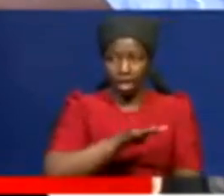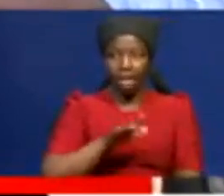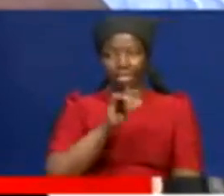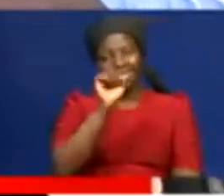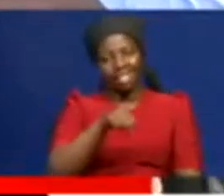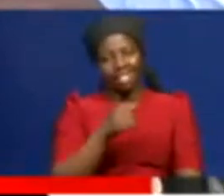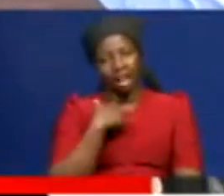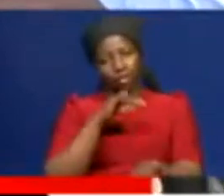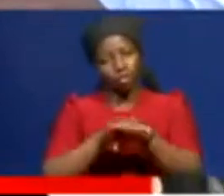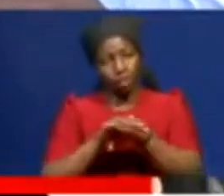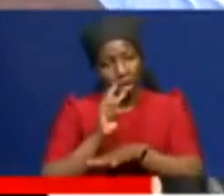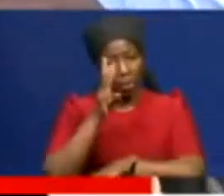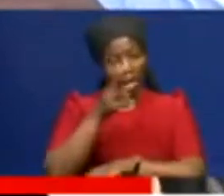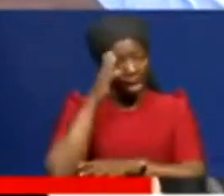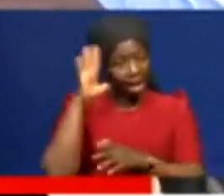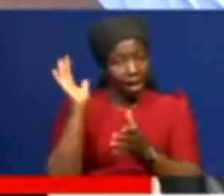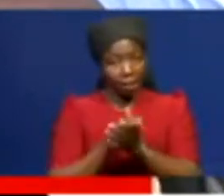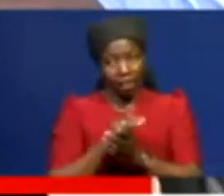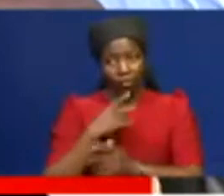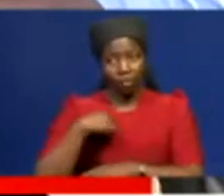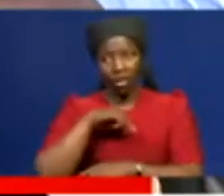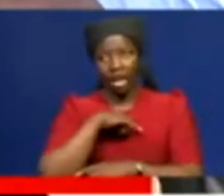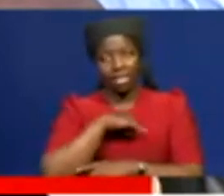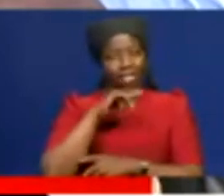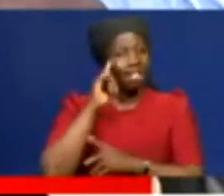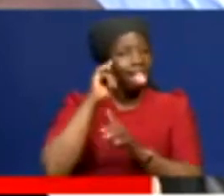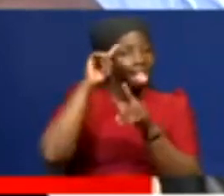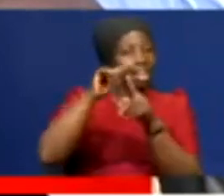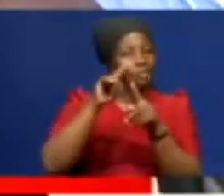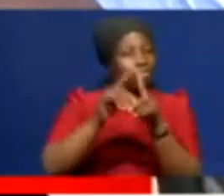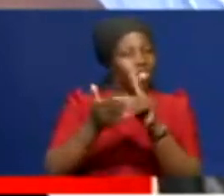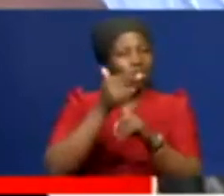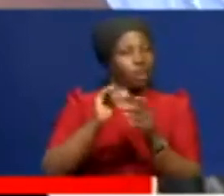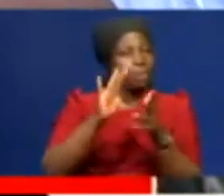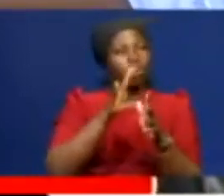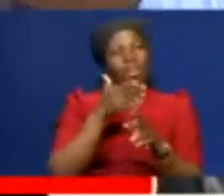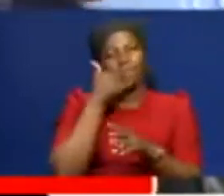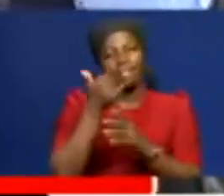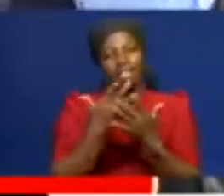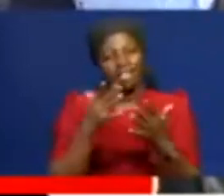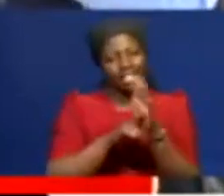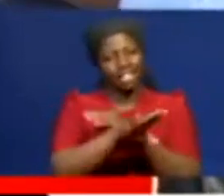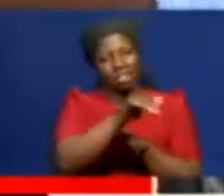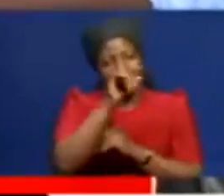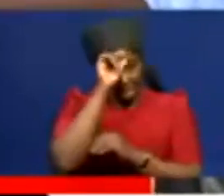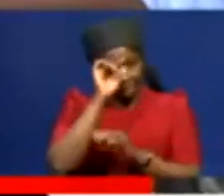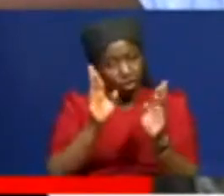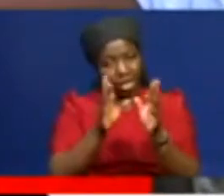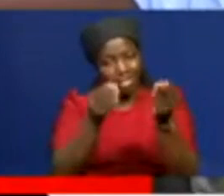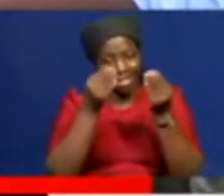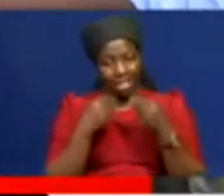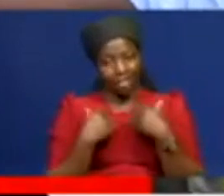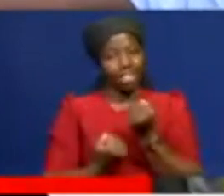goodwill, and I believe we are destined for greatness and better things with the county government. Already they are giving us support, yeah. Though in